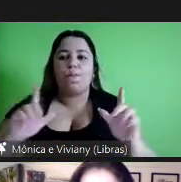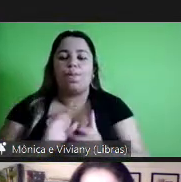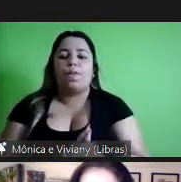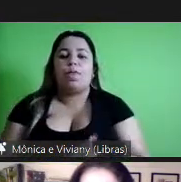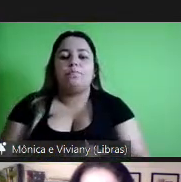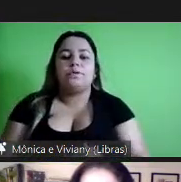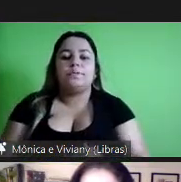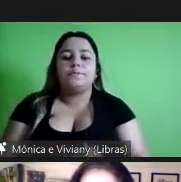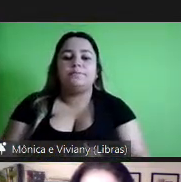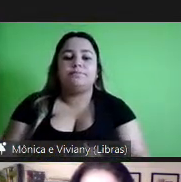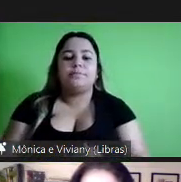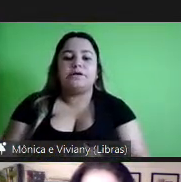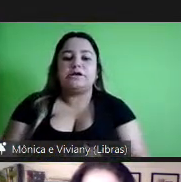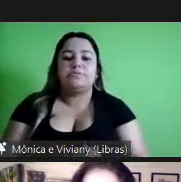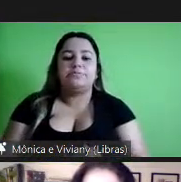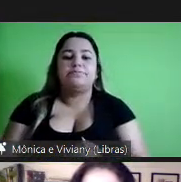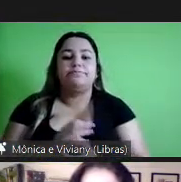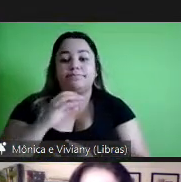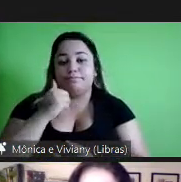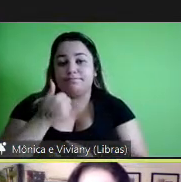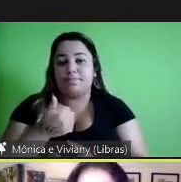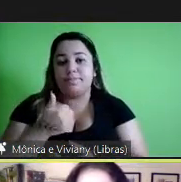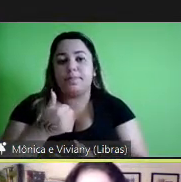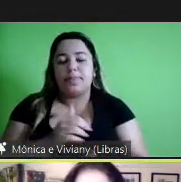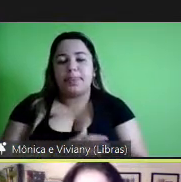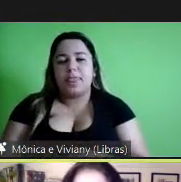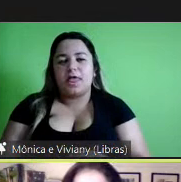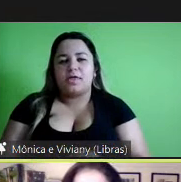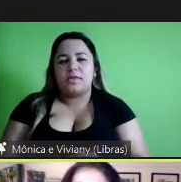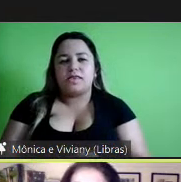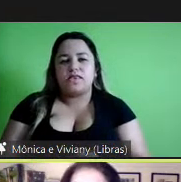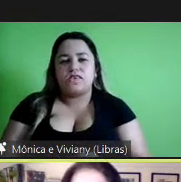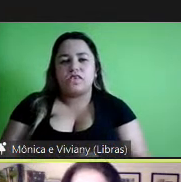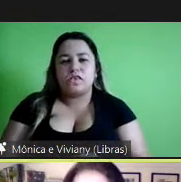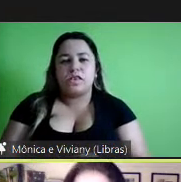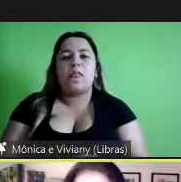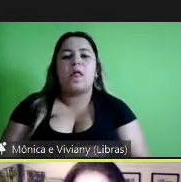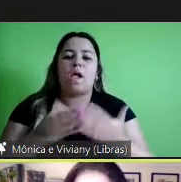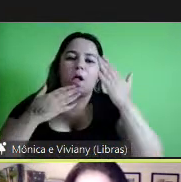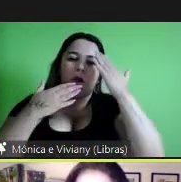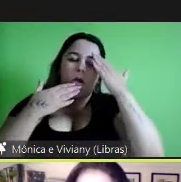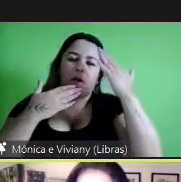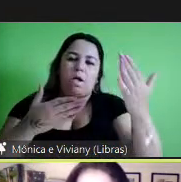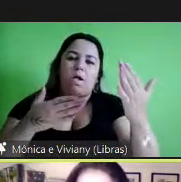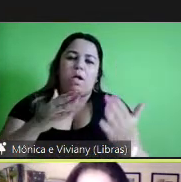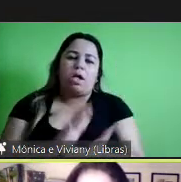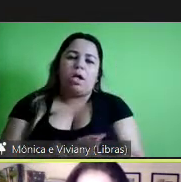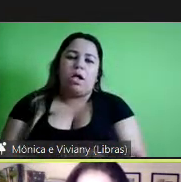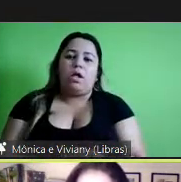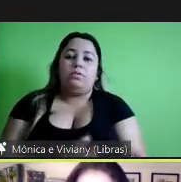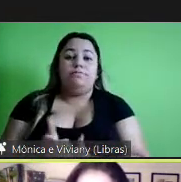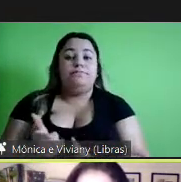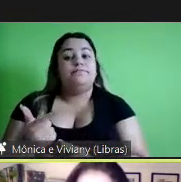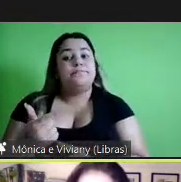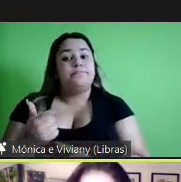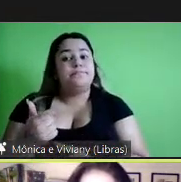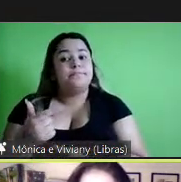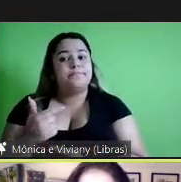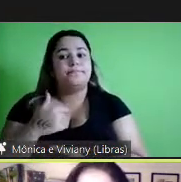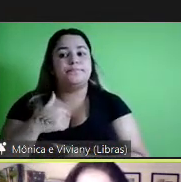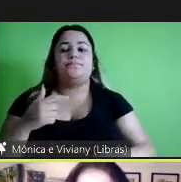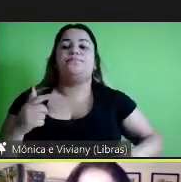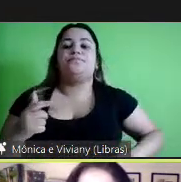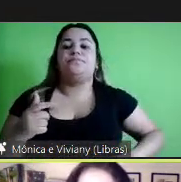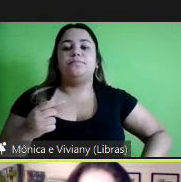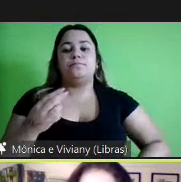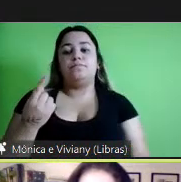Perfect. Yes. Perfect. So thank you so much. So I'm just going to take a few minutes just to give a little bit of overview of